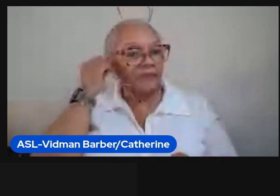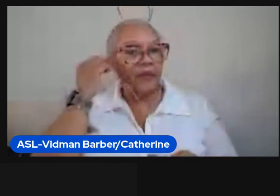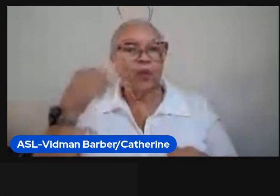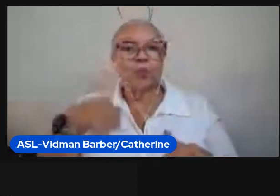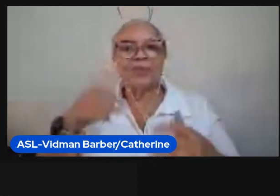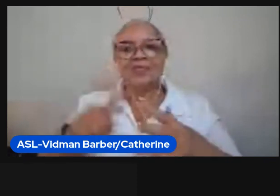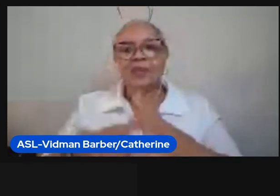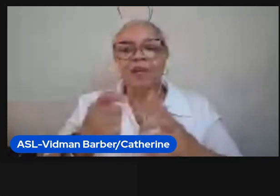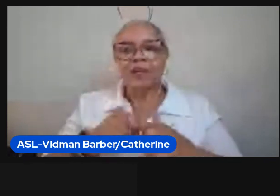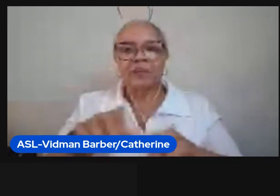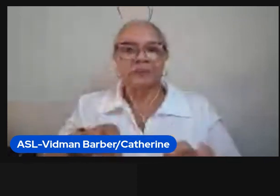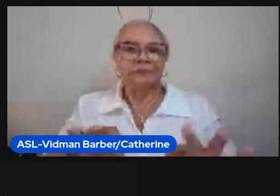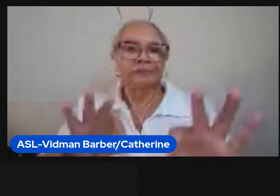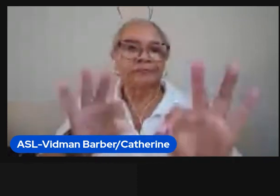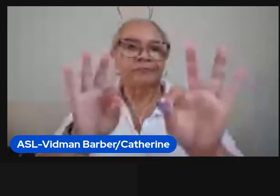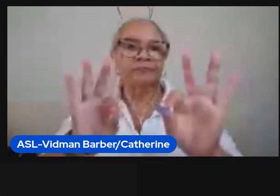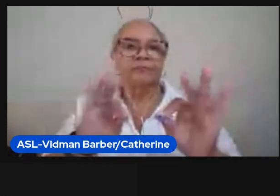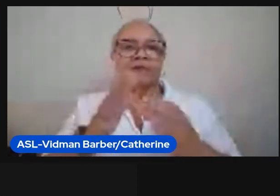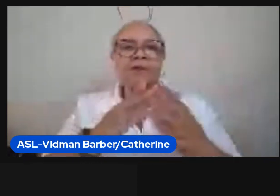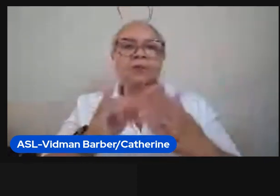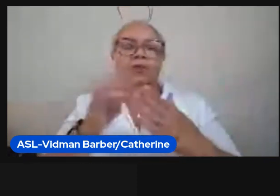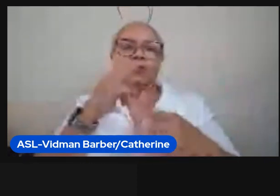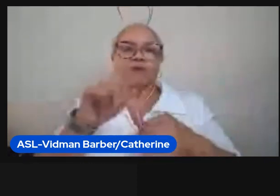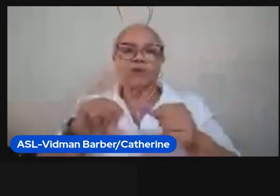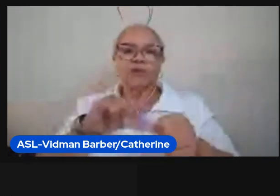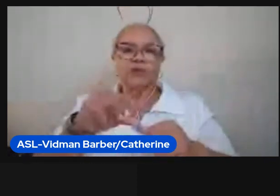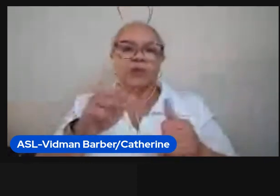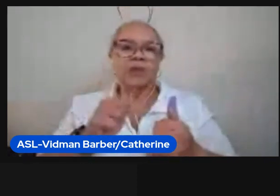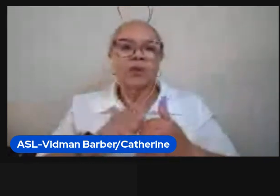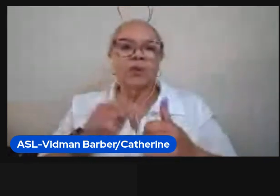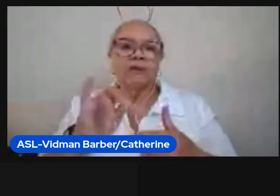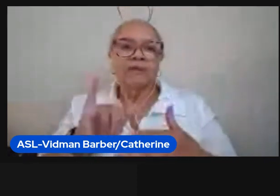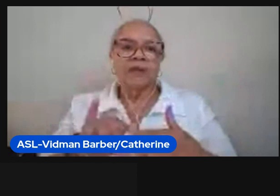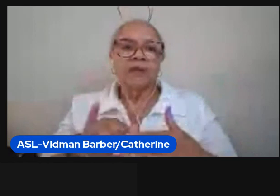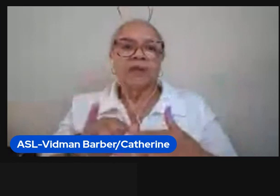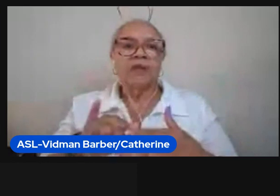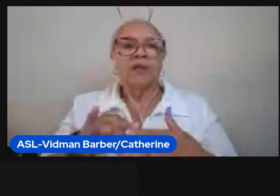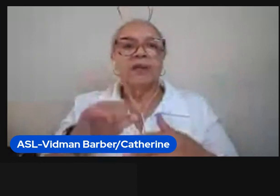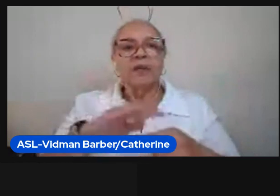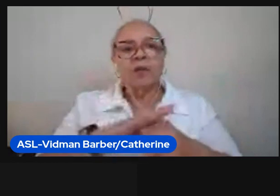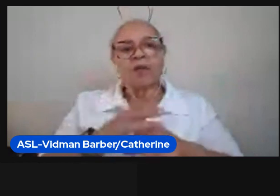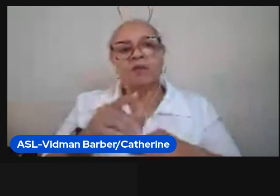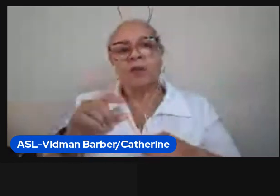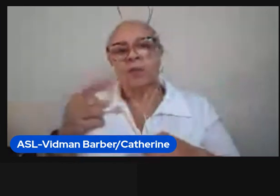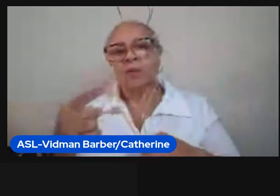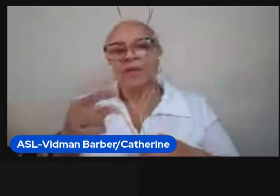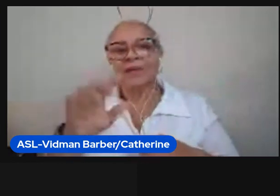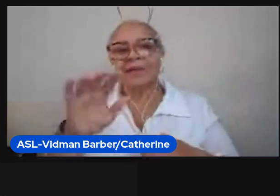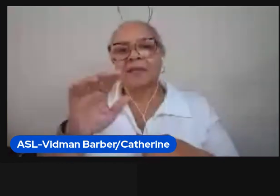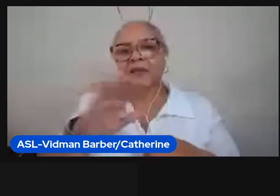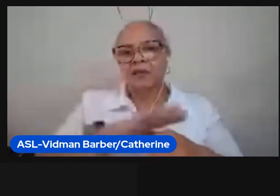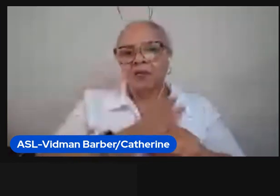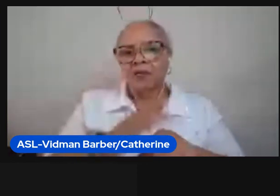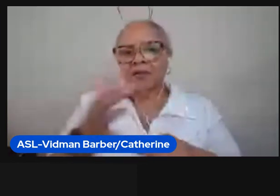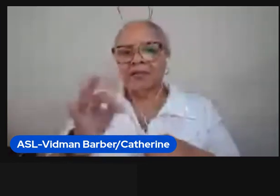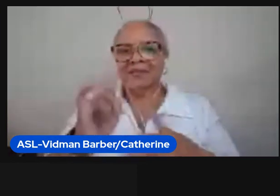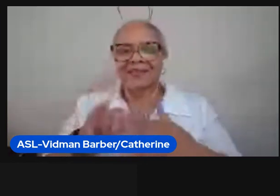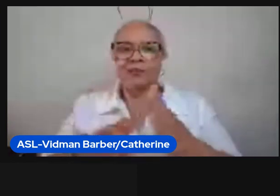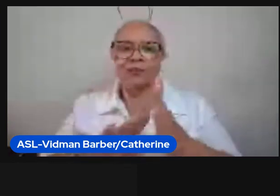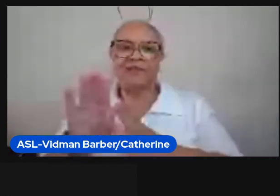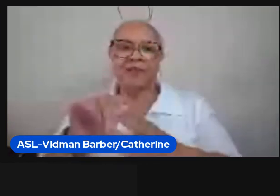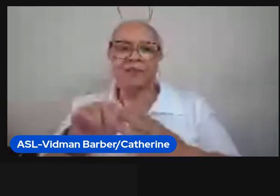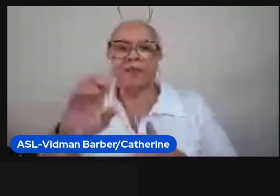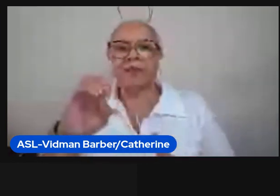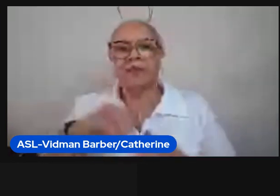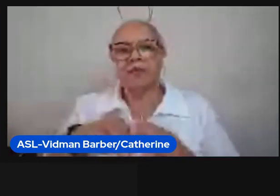We looked for association between the ChAdOx1 COVID-19 vaccine, which was developed in Oxford and was commercialized